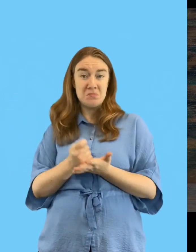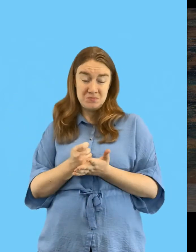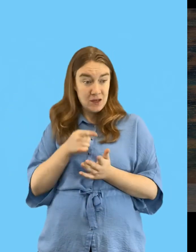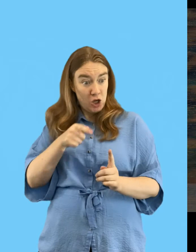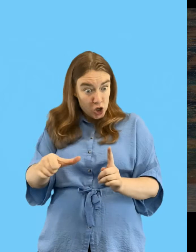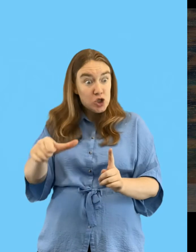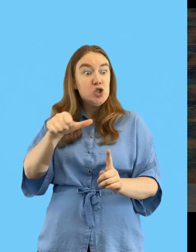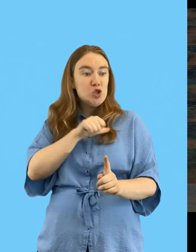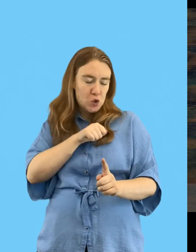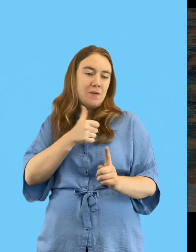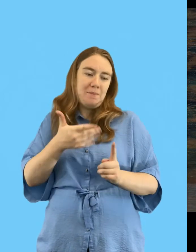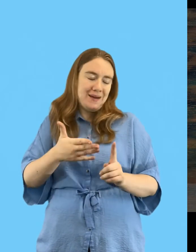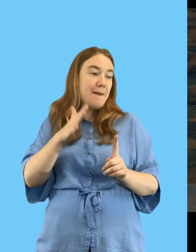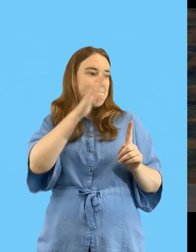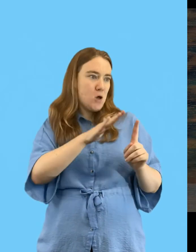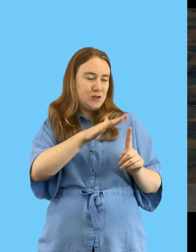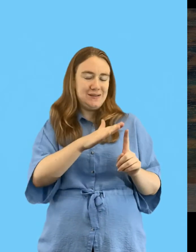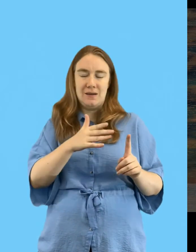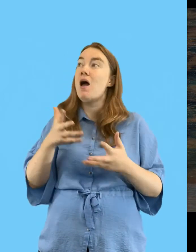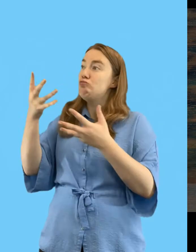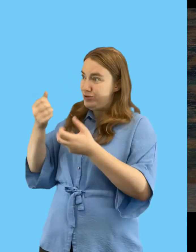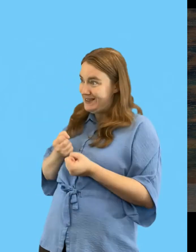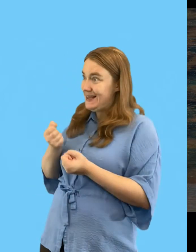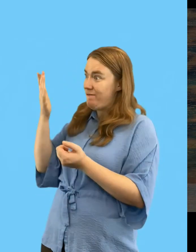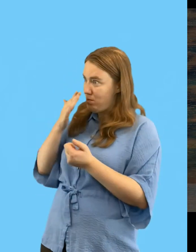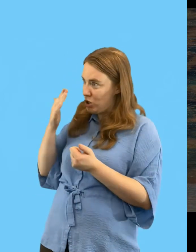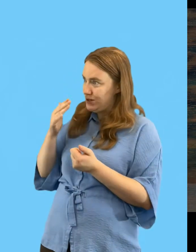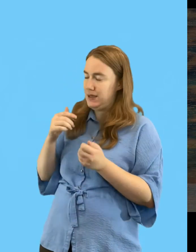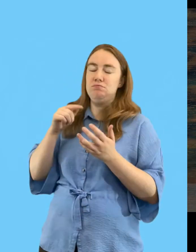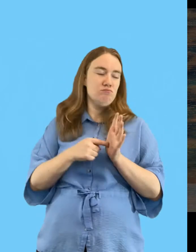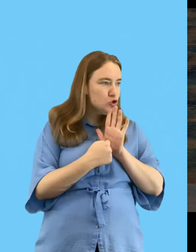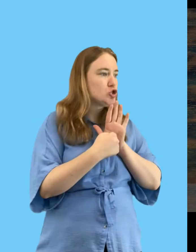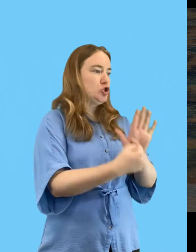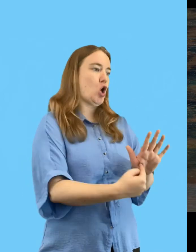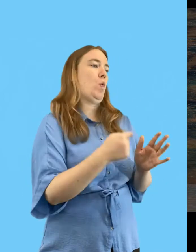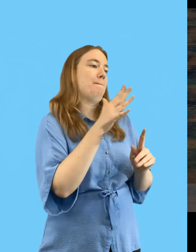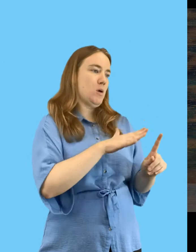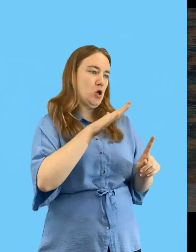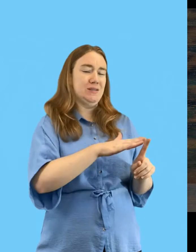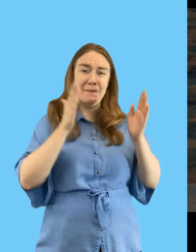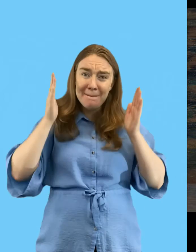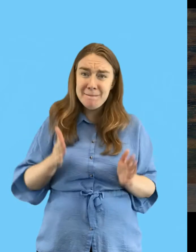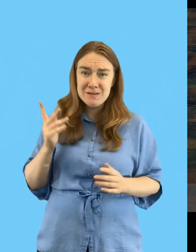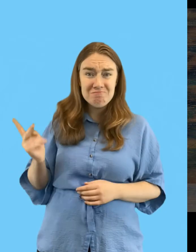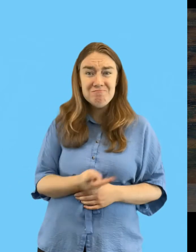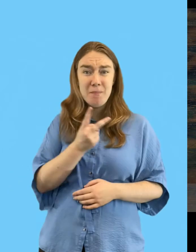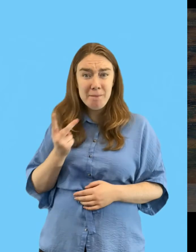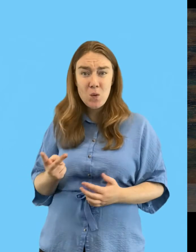should have showed mercy as he had received mercy. He should have forgiven as he had been forgiven.